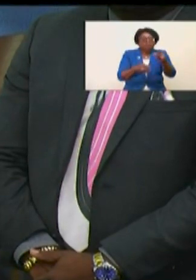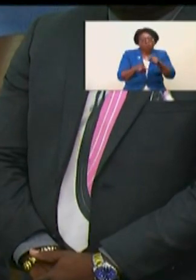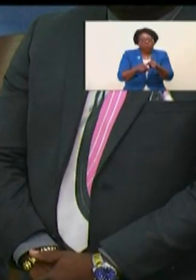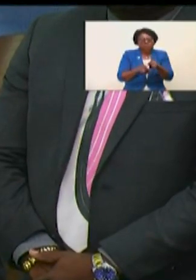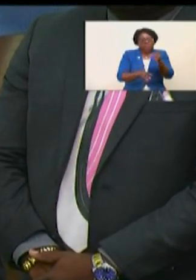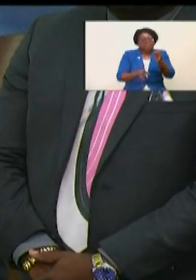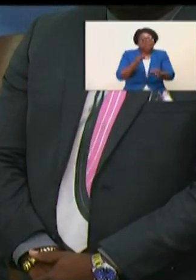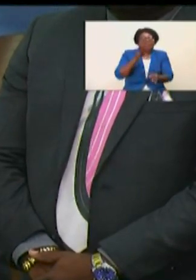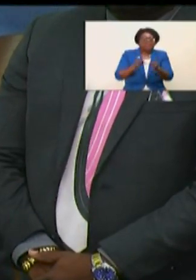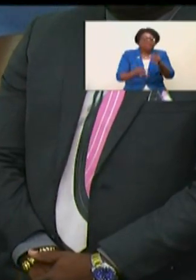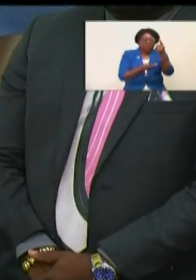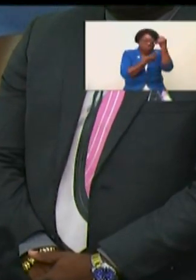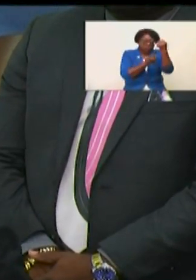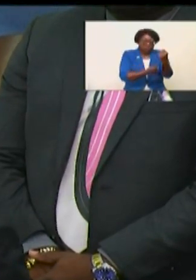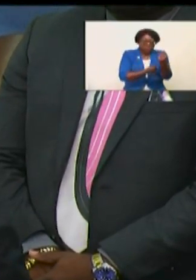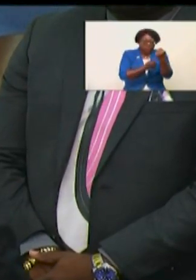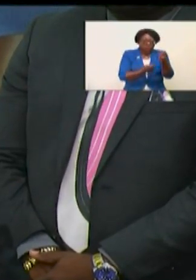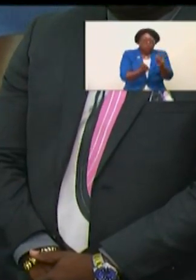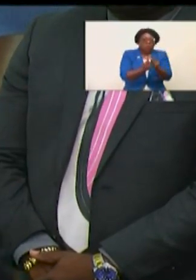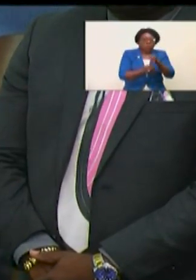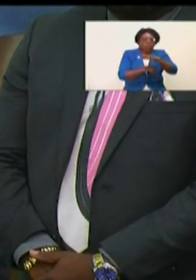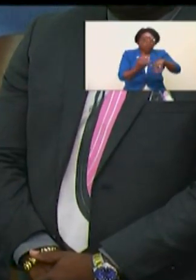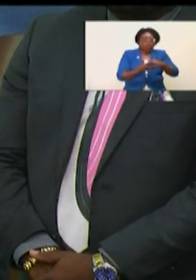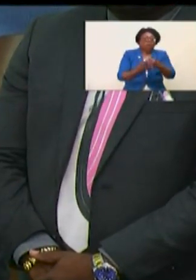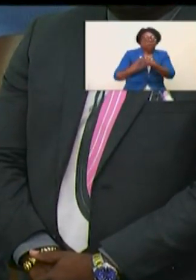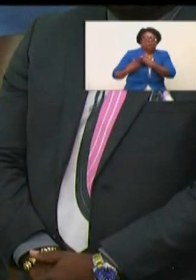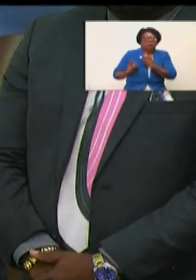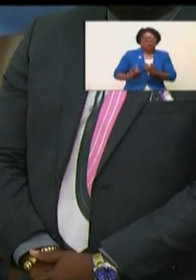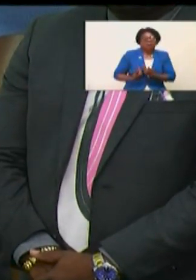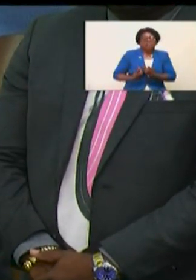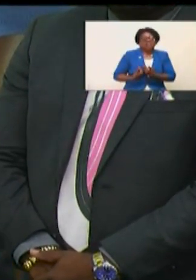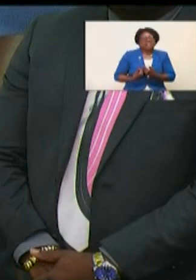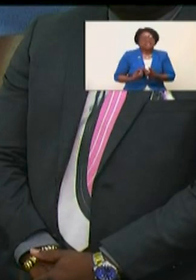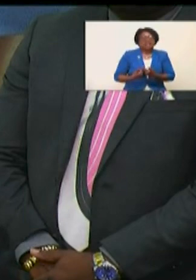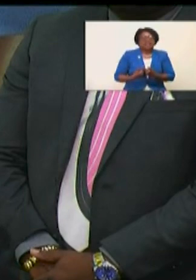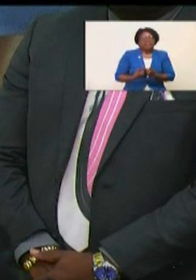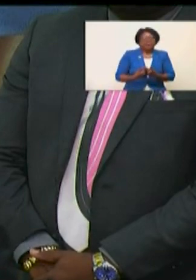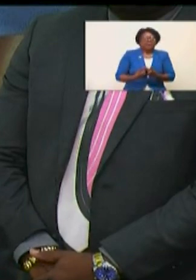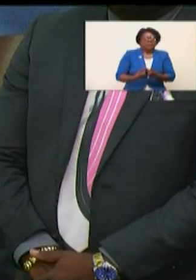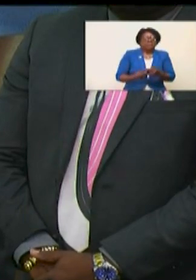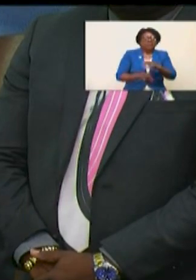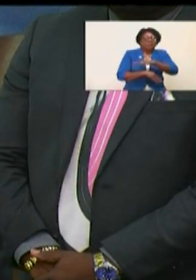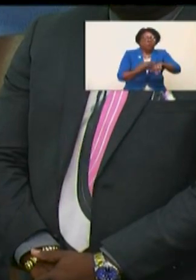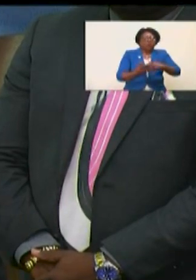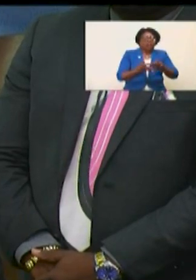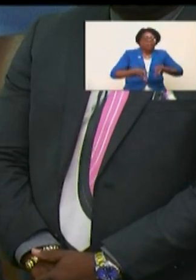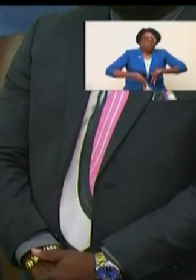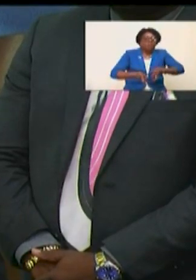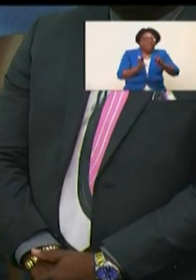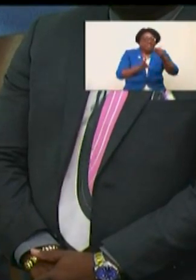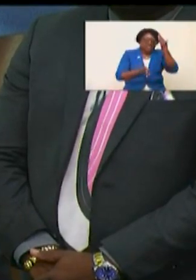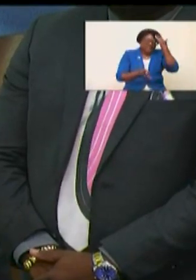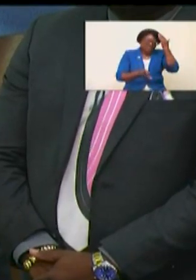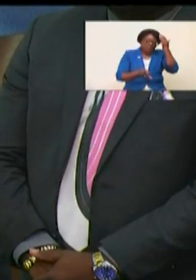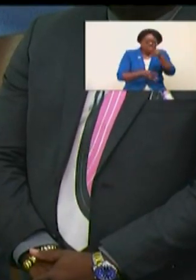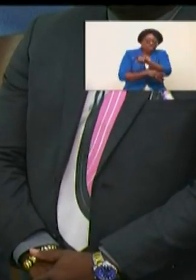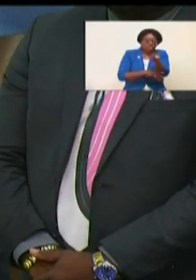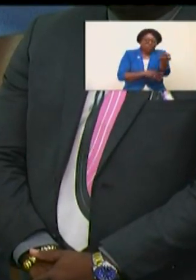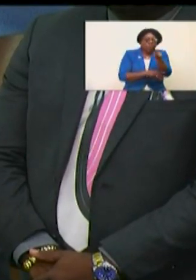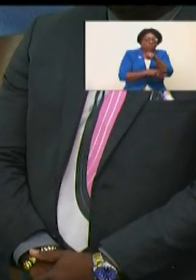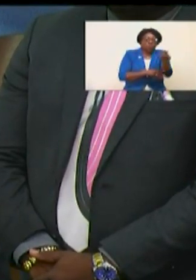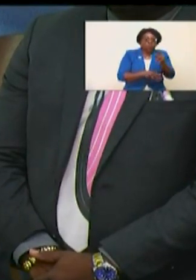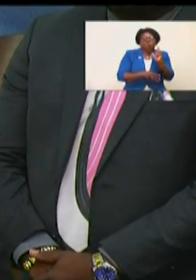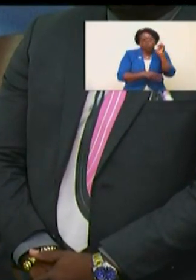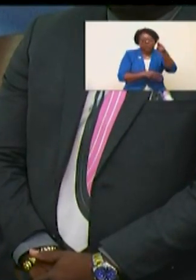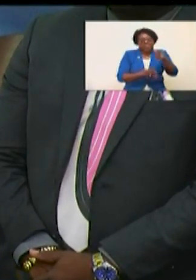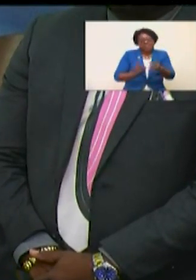trust you with all of our hearts and lean not unto our own understanding, but in all of our ways acknowledge you, you shall direct